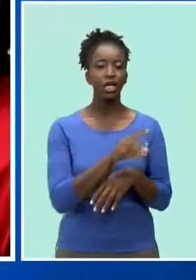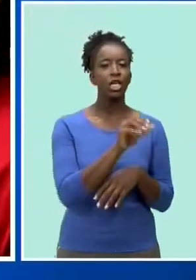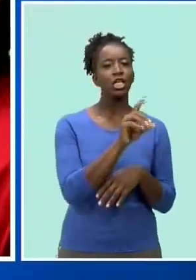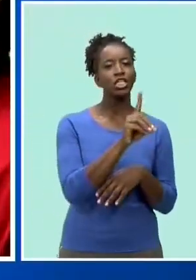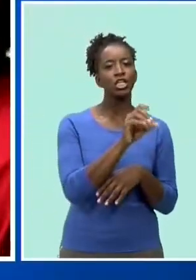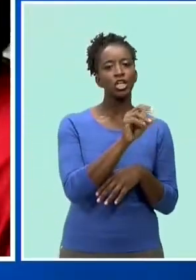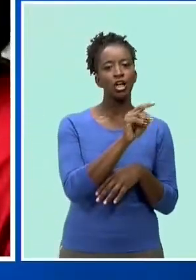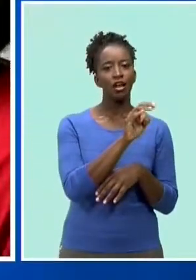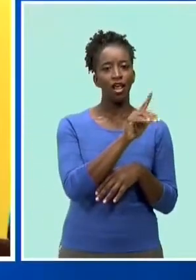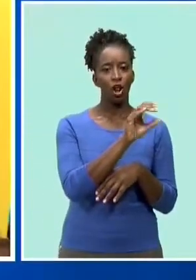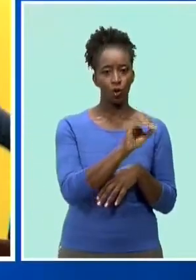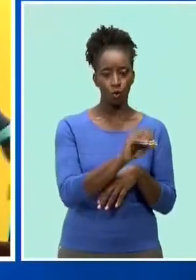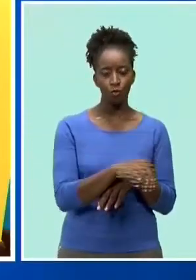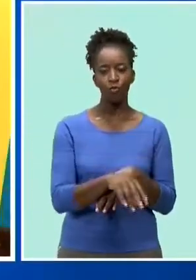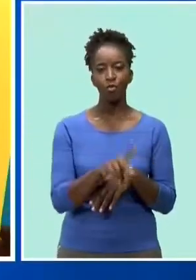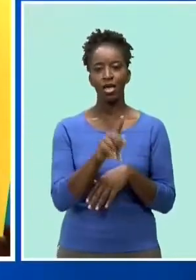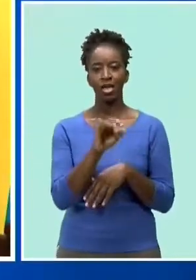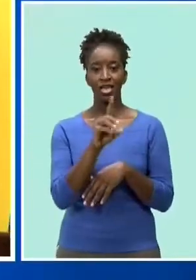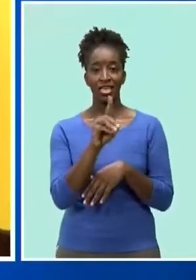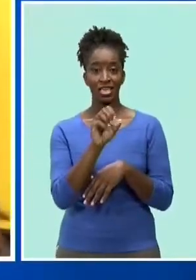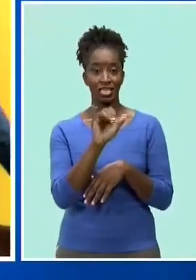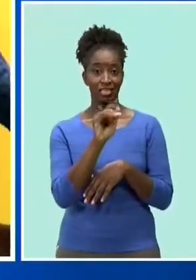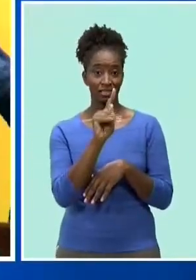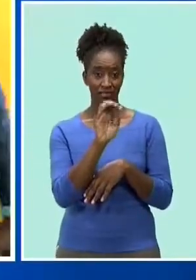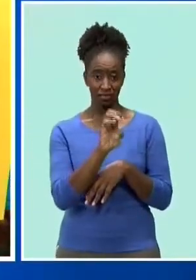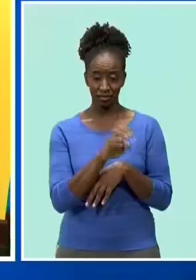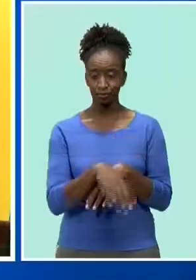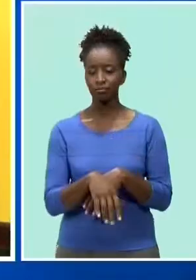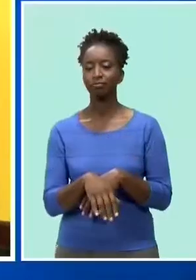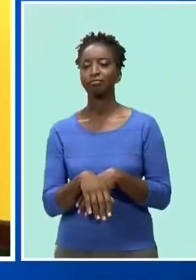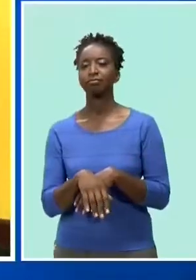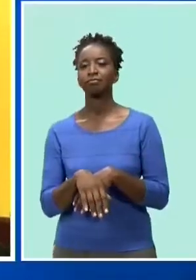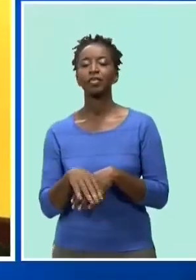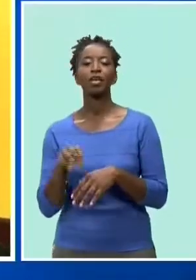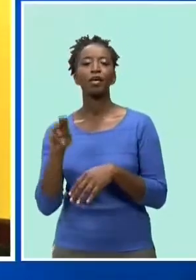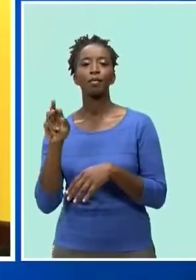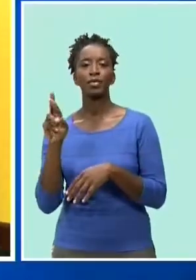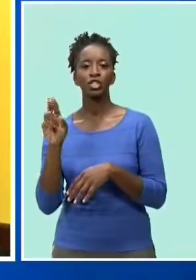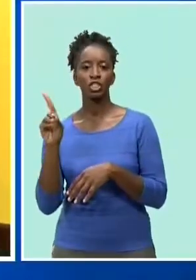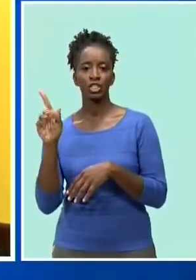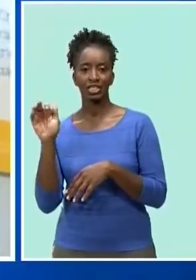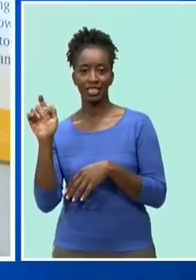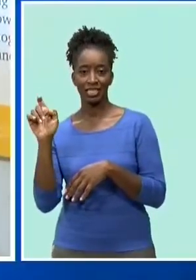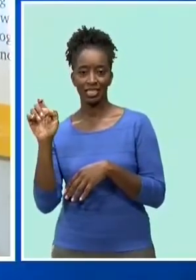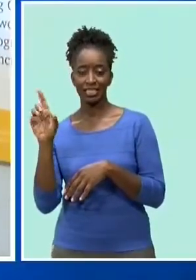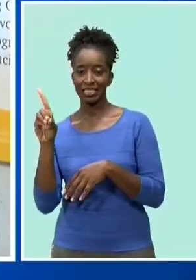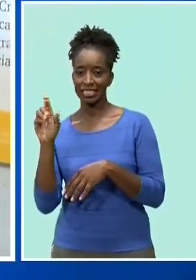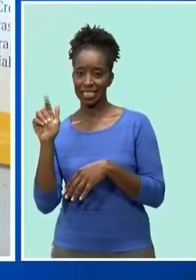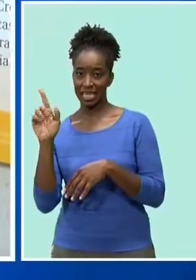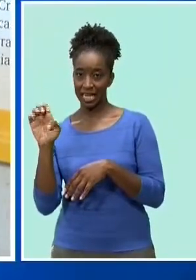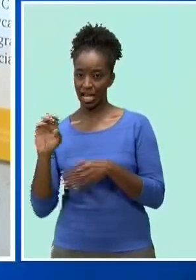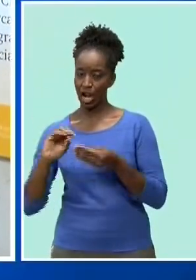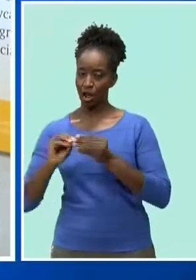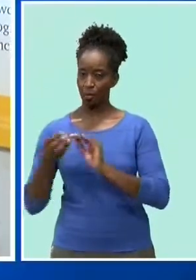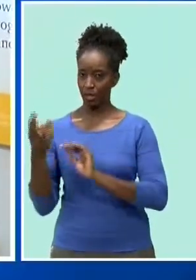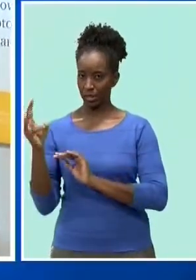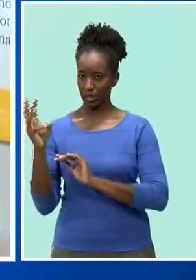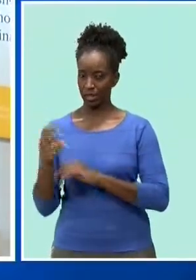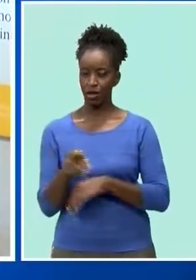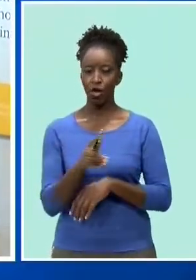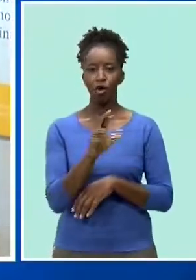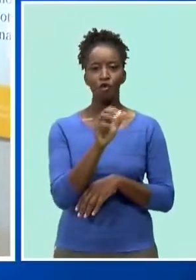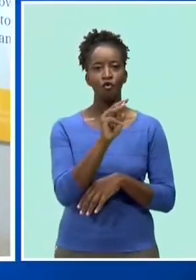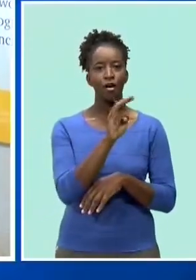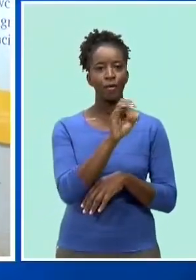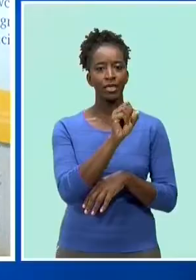Tentmate Kidsight. 2015 Monarch Classic is at number 15, and Mr. Dale makes a return to the final stage at 16. Ramesses has been